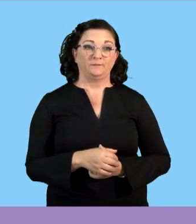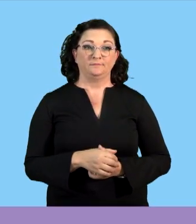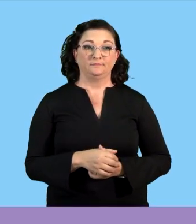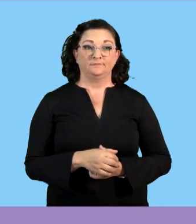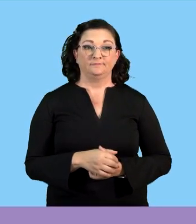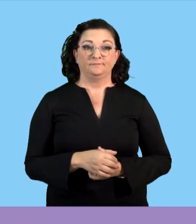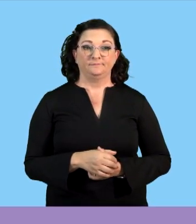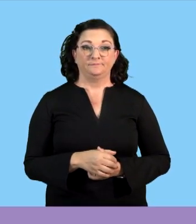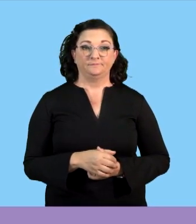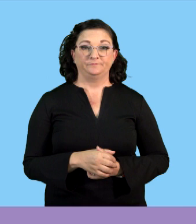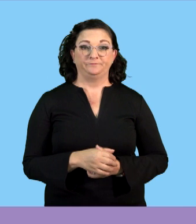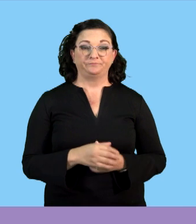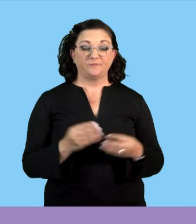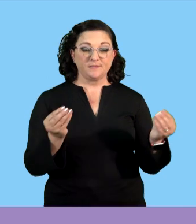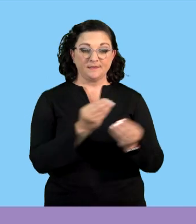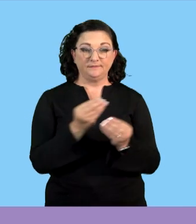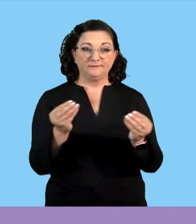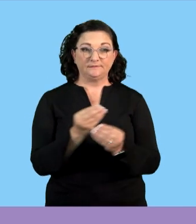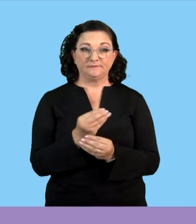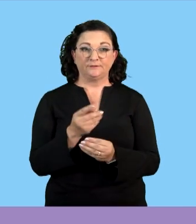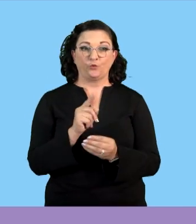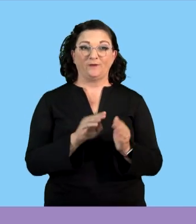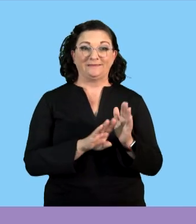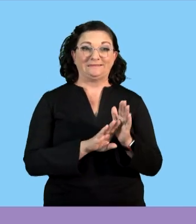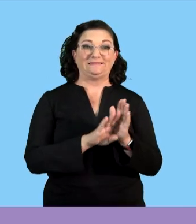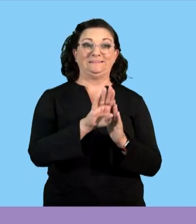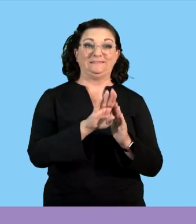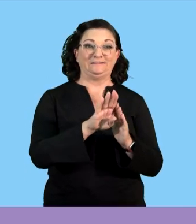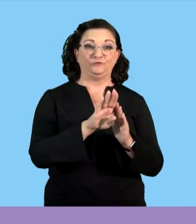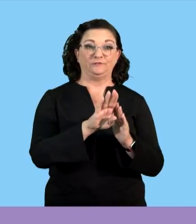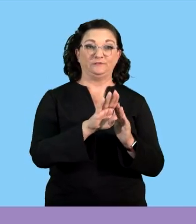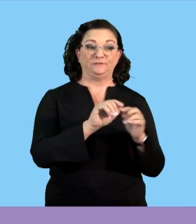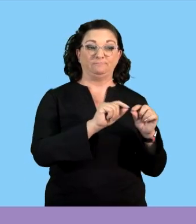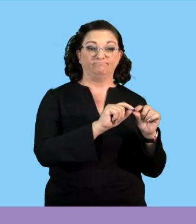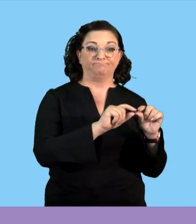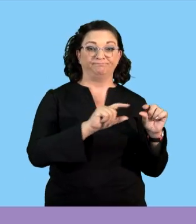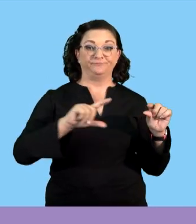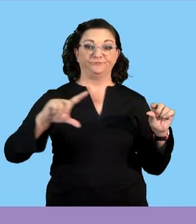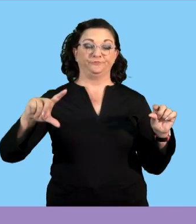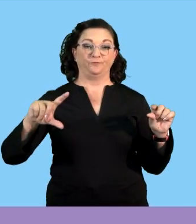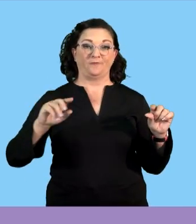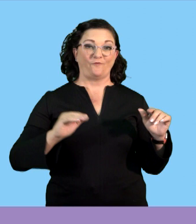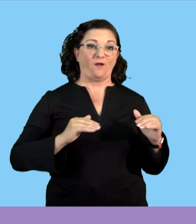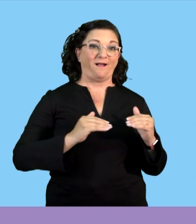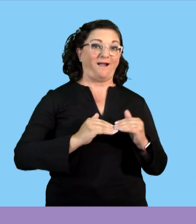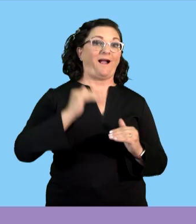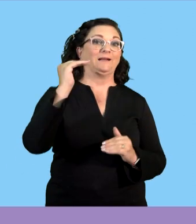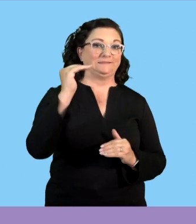reads, arrange the athletes in increasing order. This is ascending of